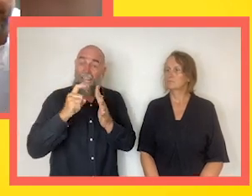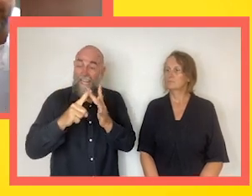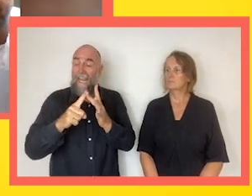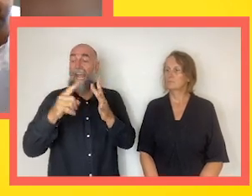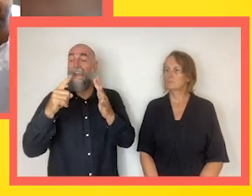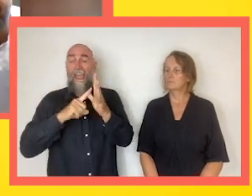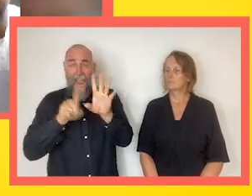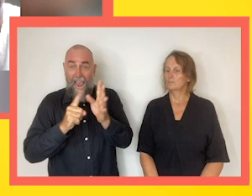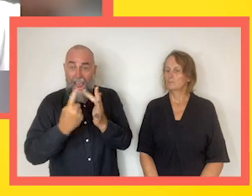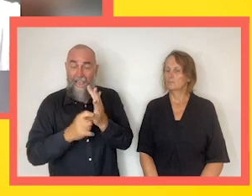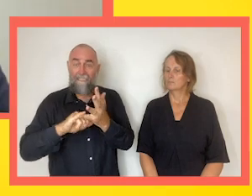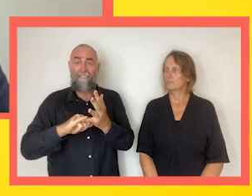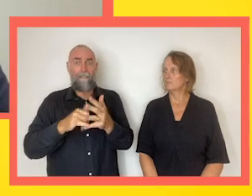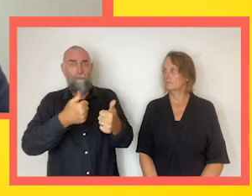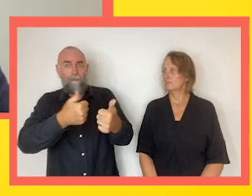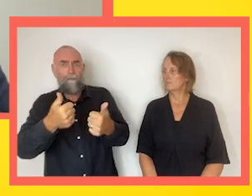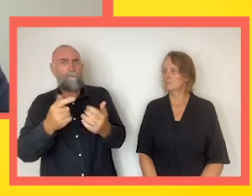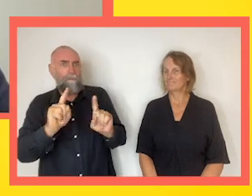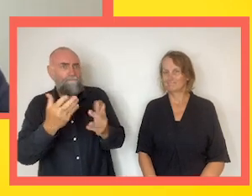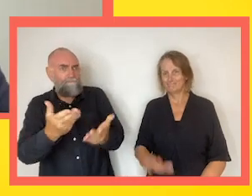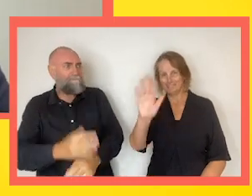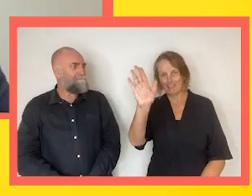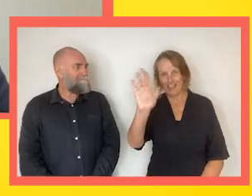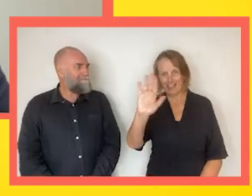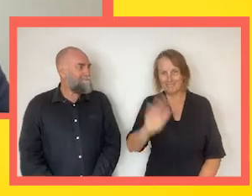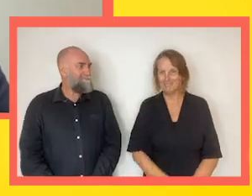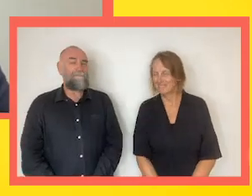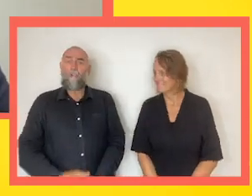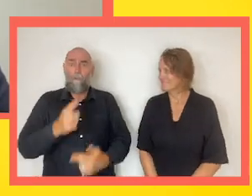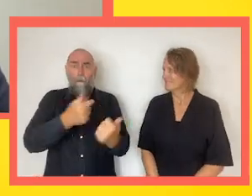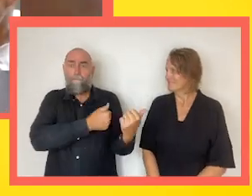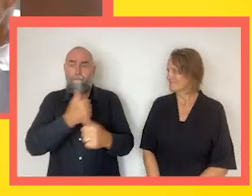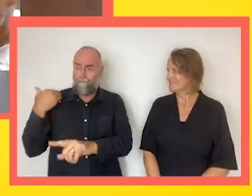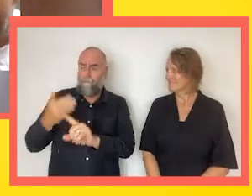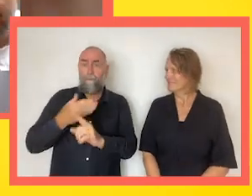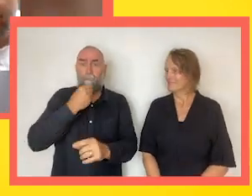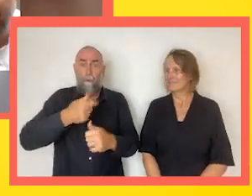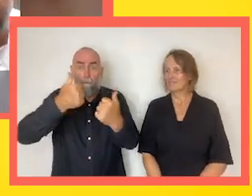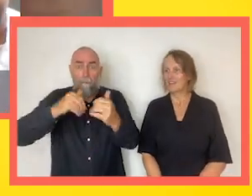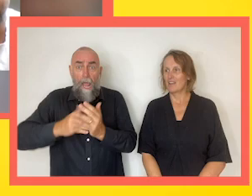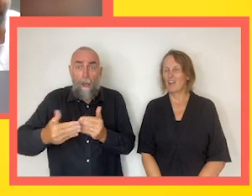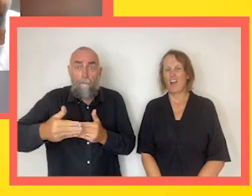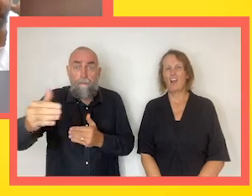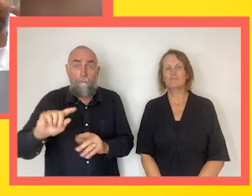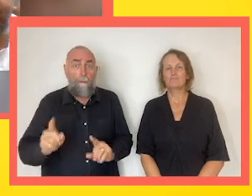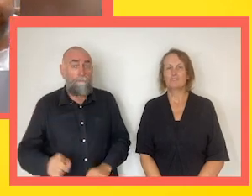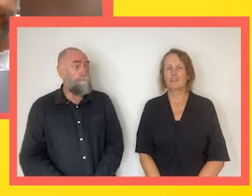How you going? Good. How are you guys going? How have you recovered from the Christmas period? Yeah, pretty good. We both had a bit of illness over the Christmas period,